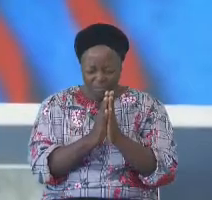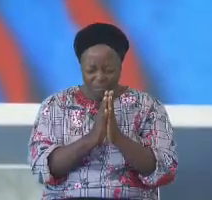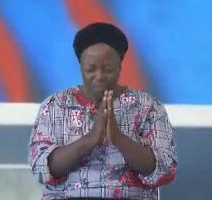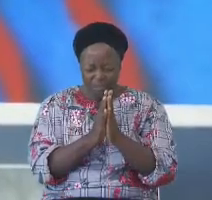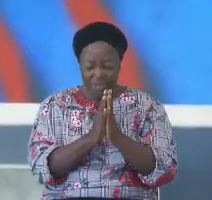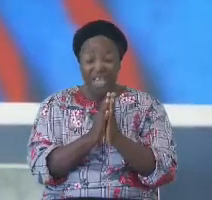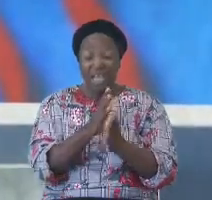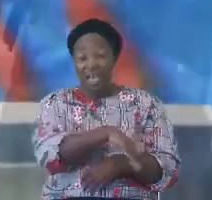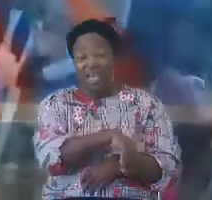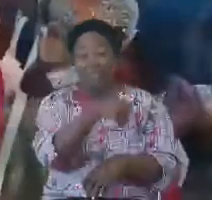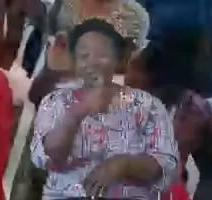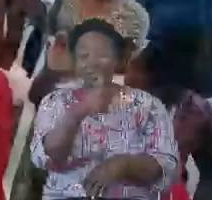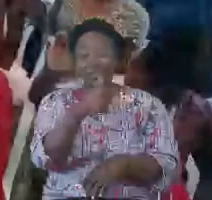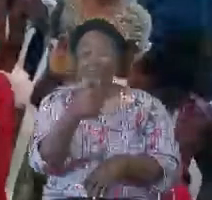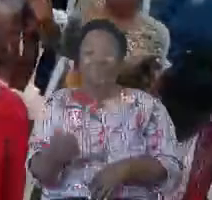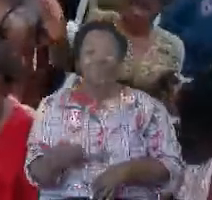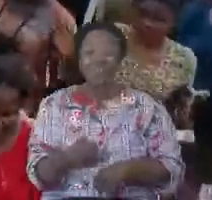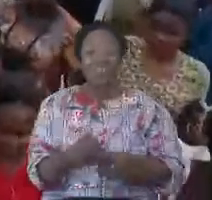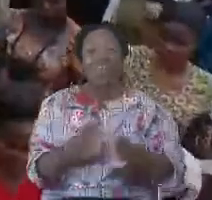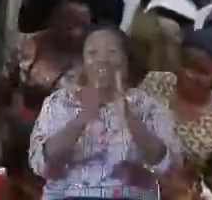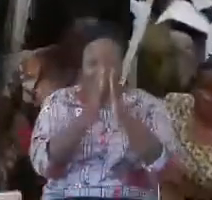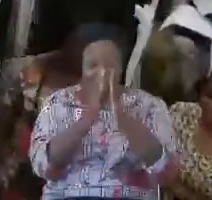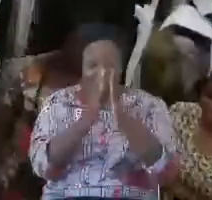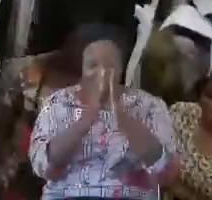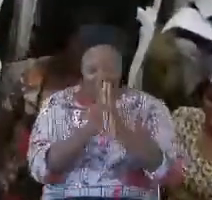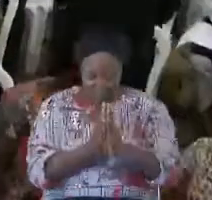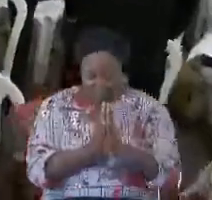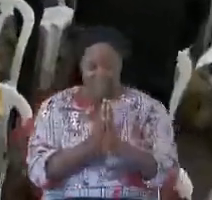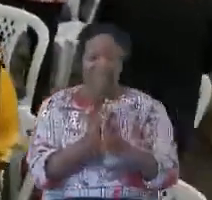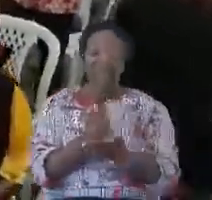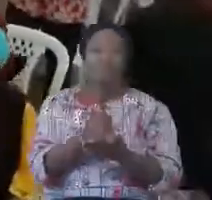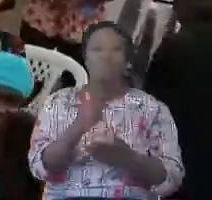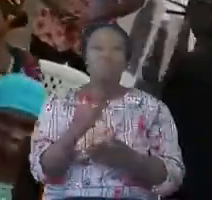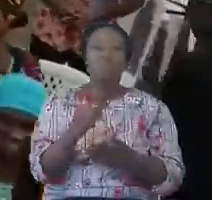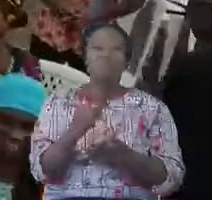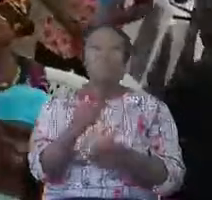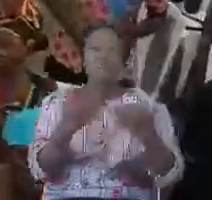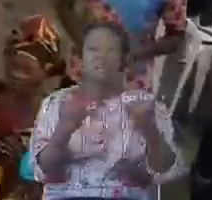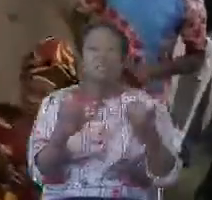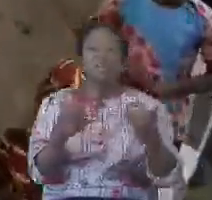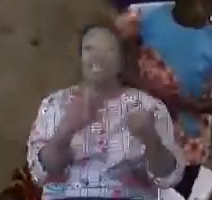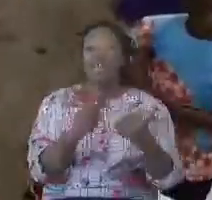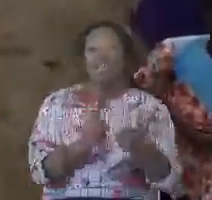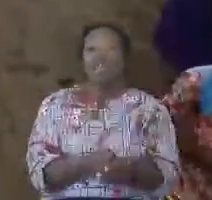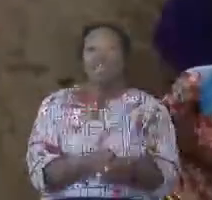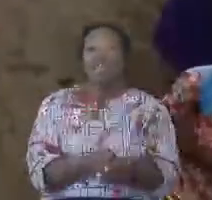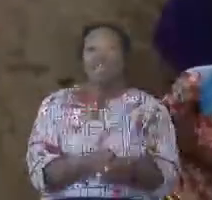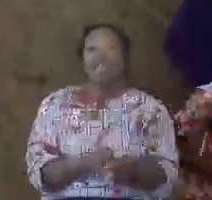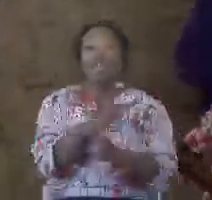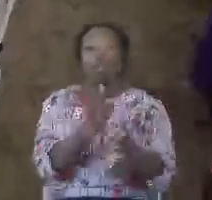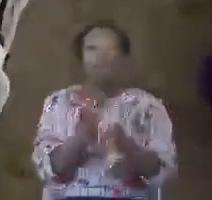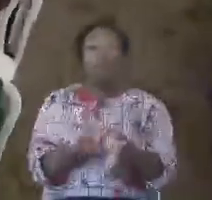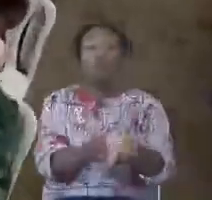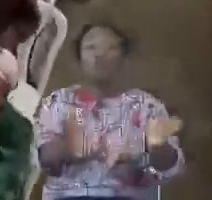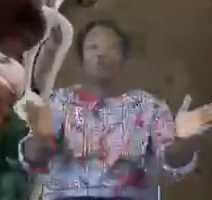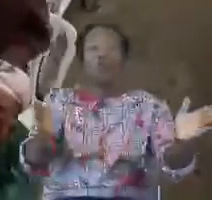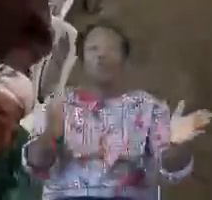jesus name we pray another amen